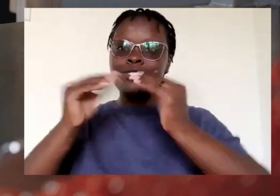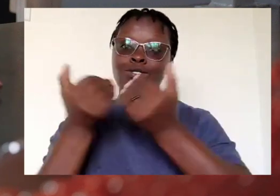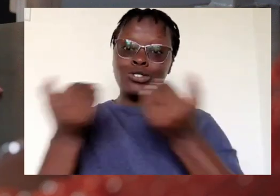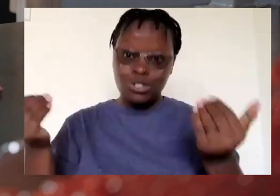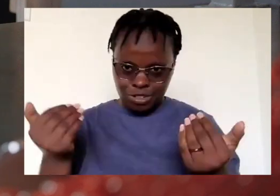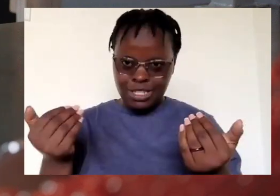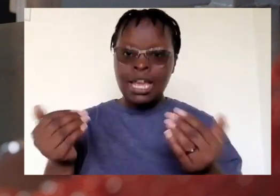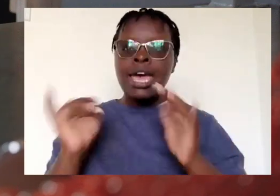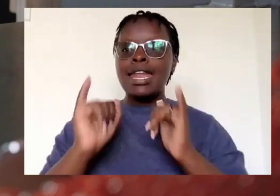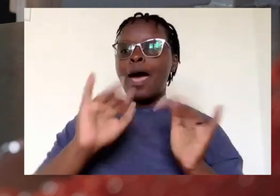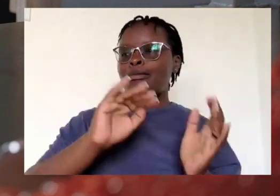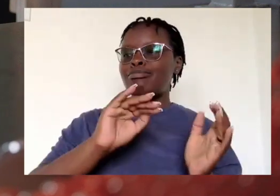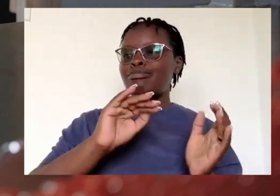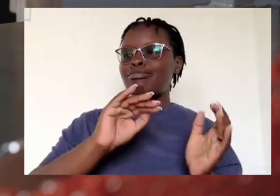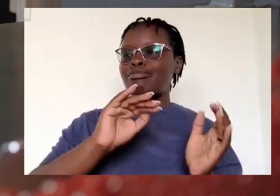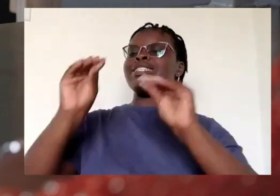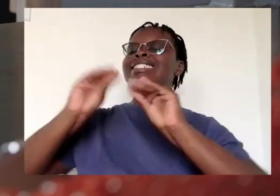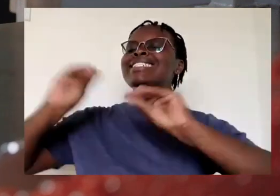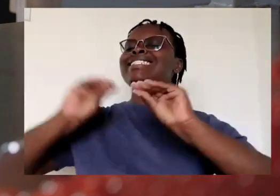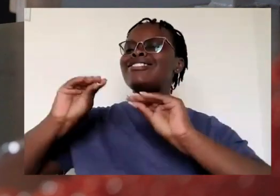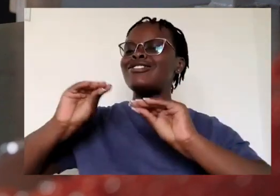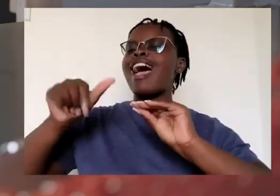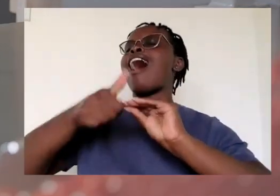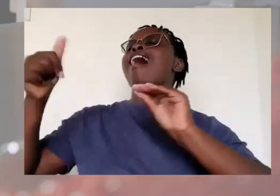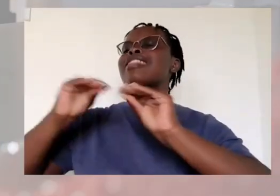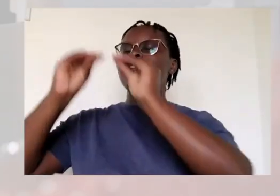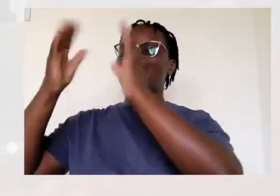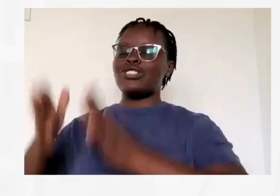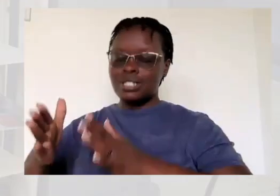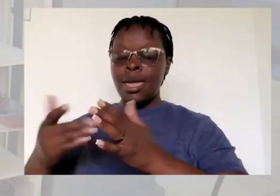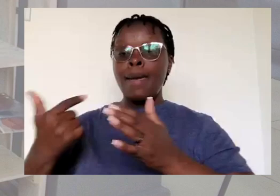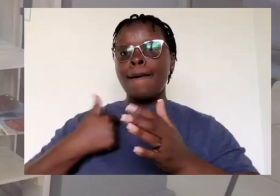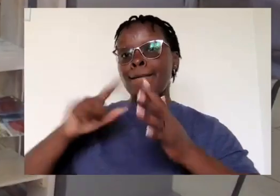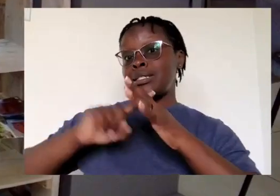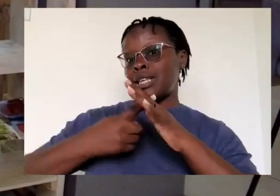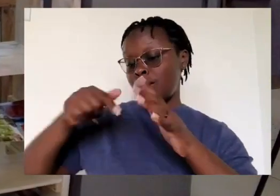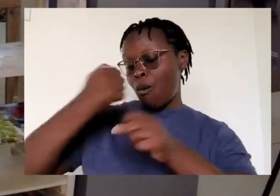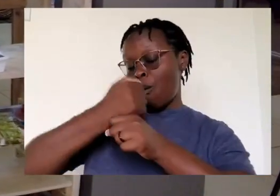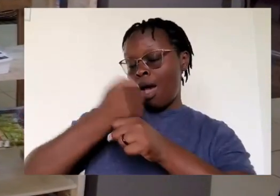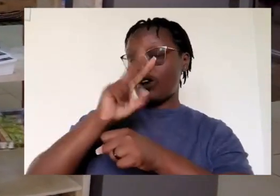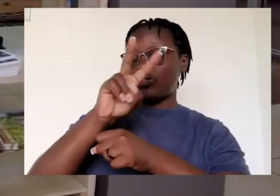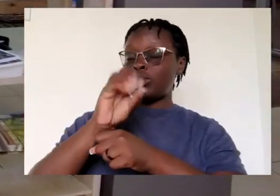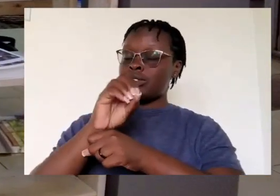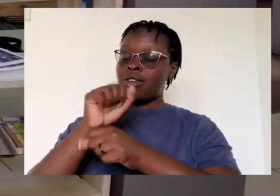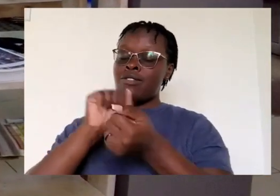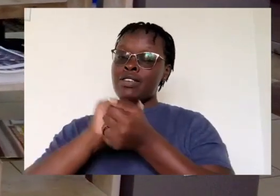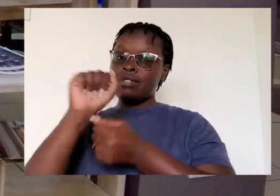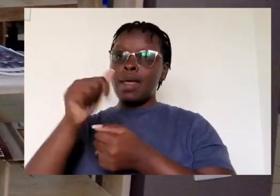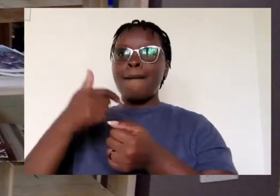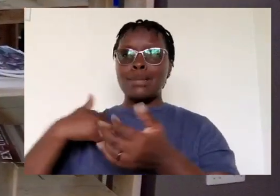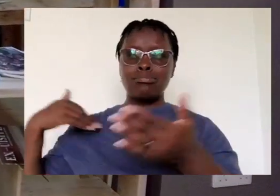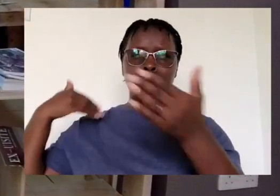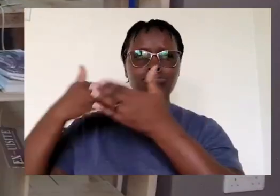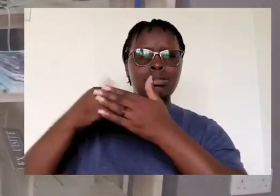where now you decided that you're teaching teachers. Tell us a bit about that. So I started this work back in 2015. I